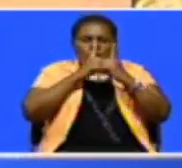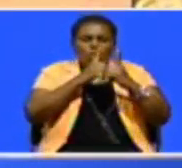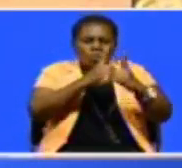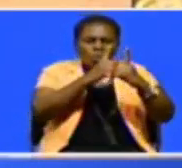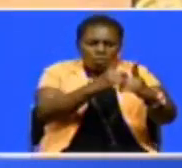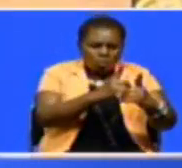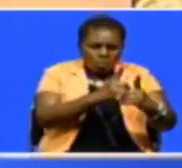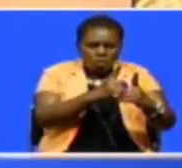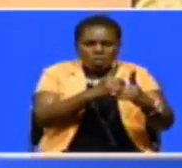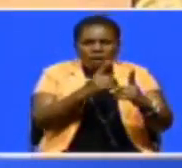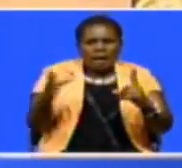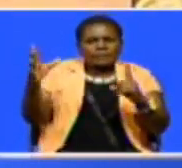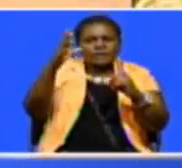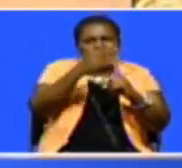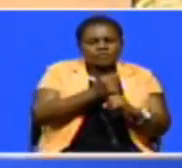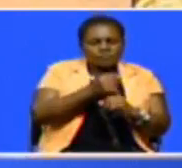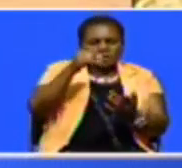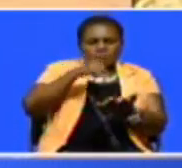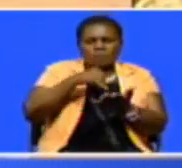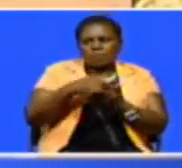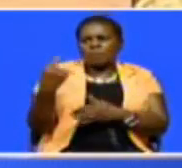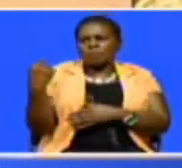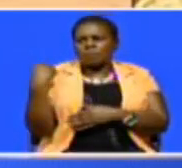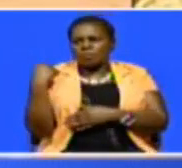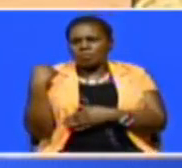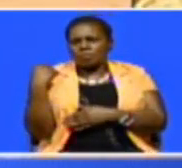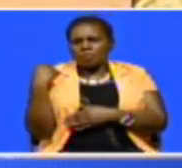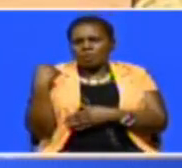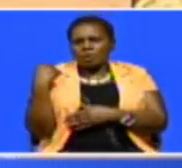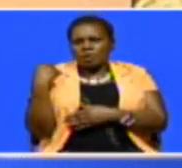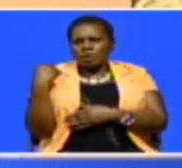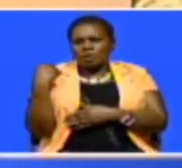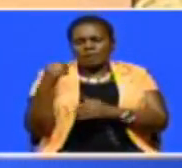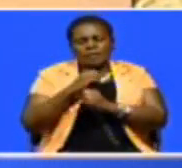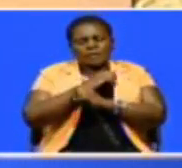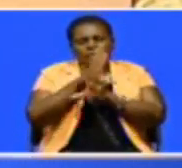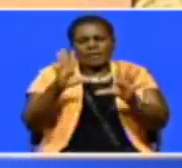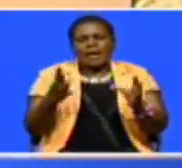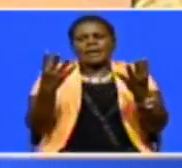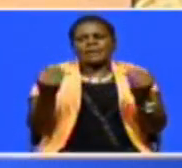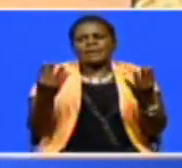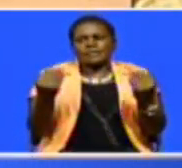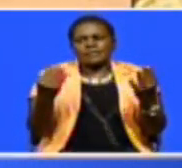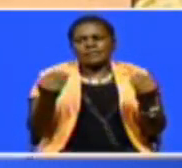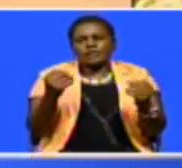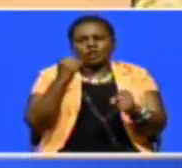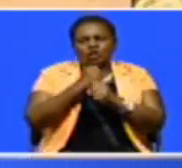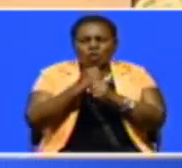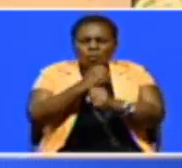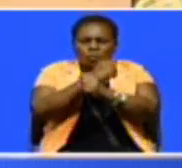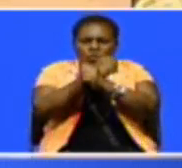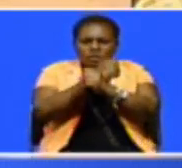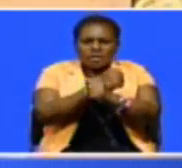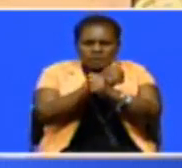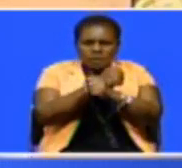its rhinos. With strides made, including the recent birds, the work is clearly cut out for the rangers, whose primary duty is to protect